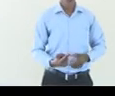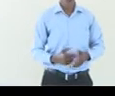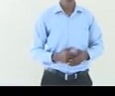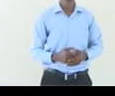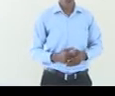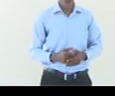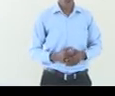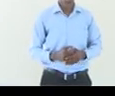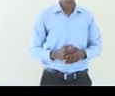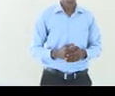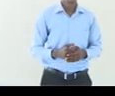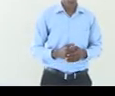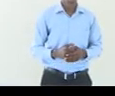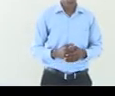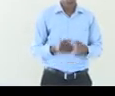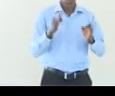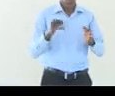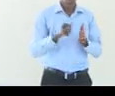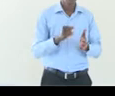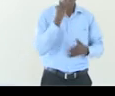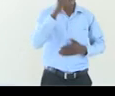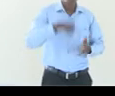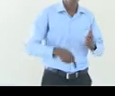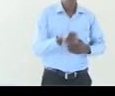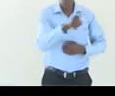I can improve the lot of the others.